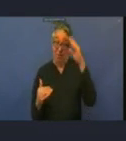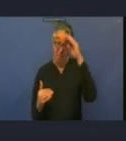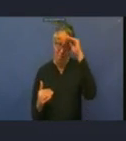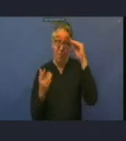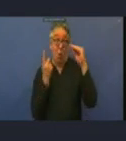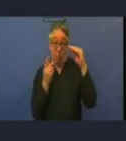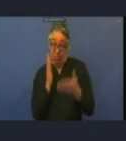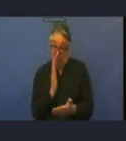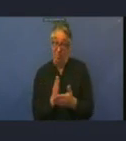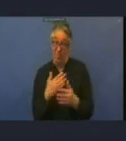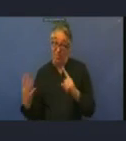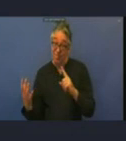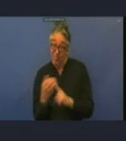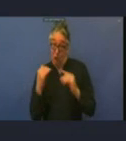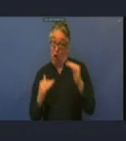I will